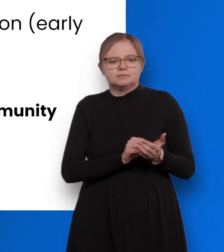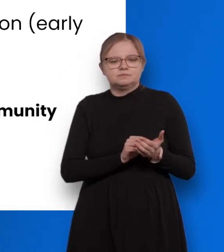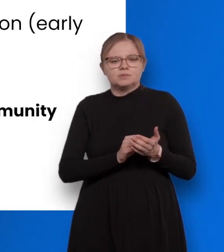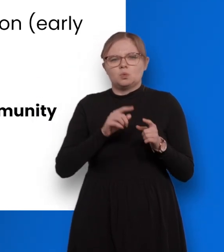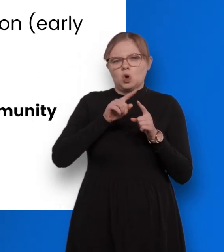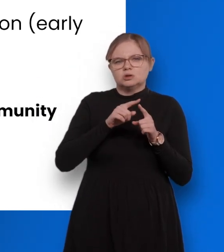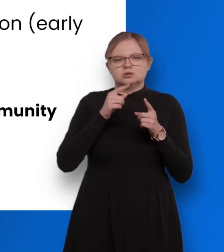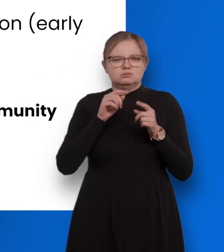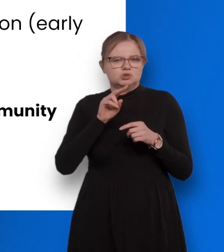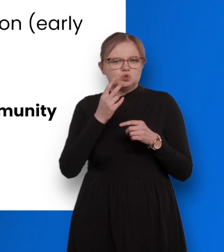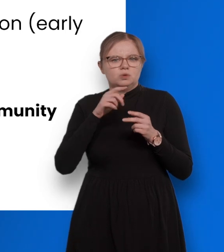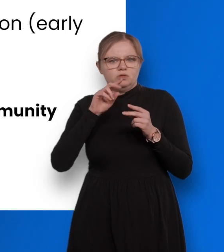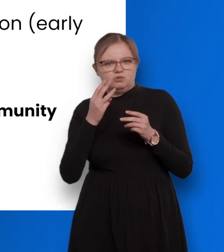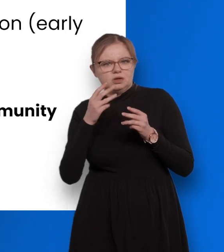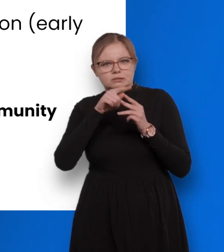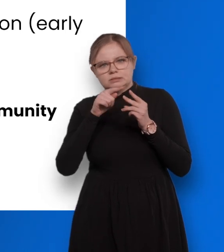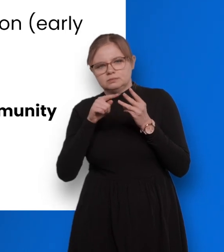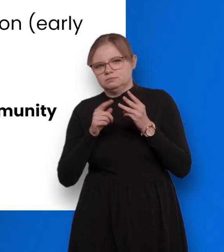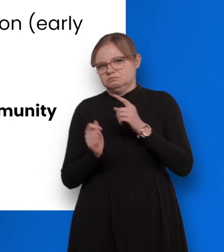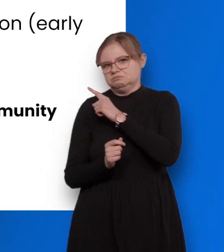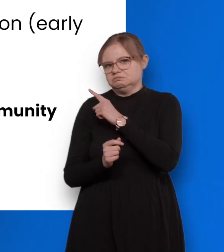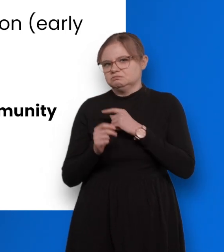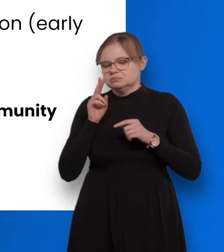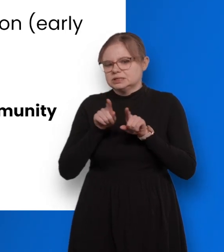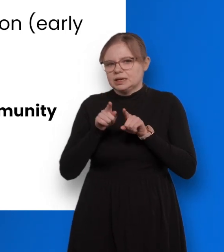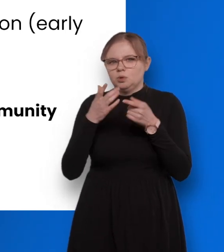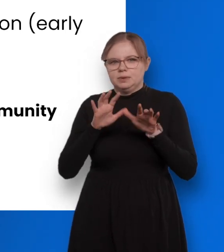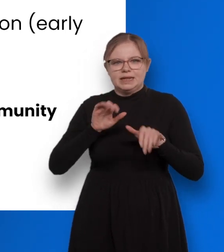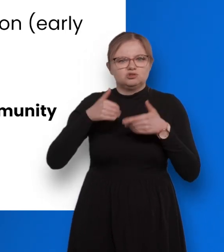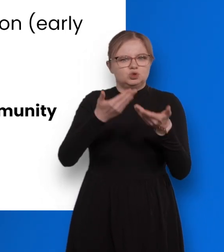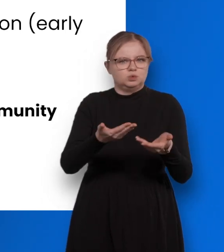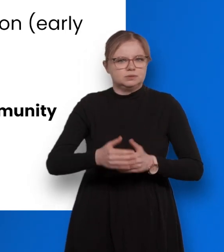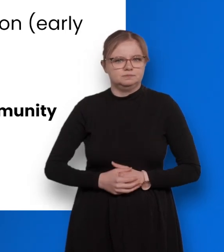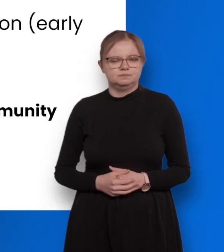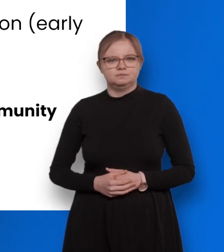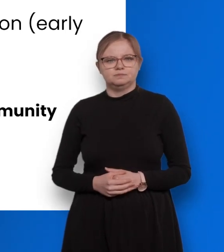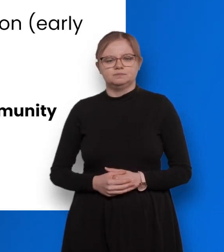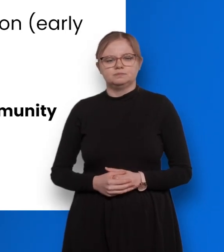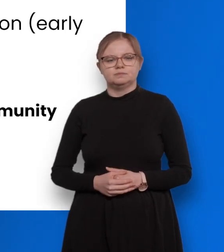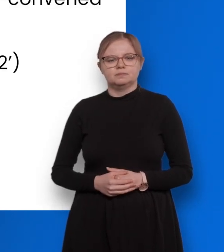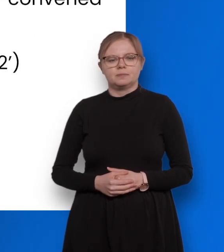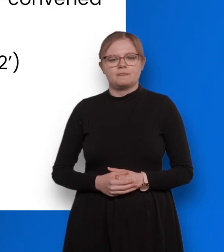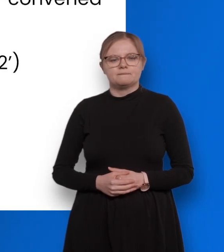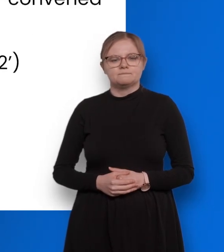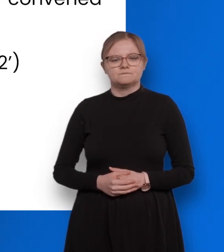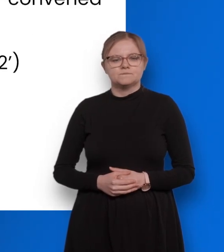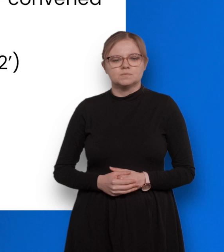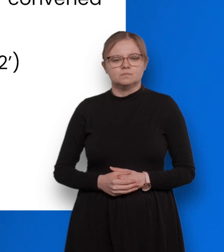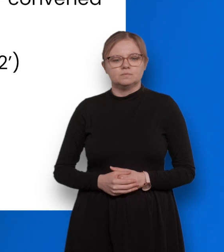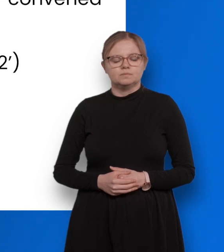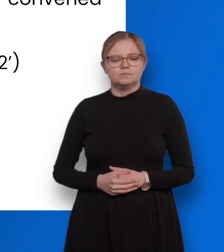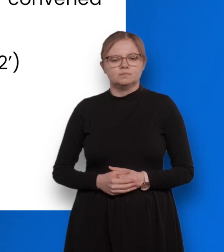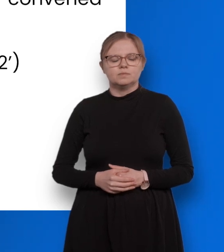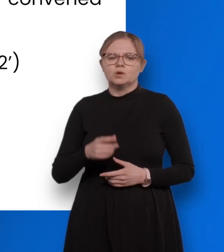developing others, and also the contribution to the wider research community. Next slide, please. Now, when we